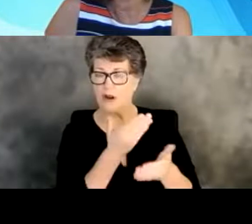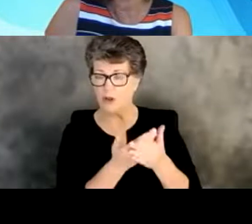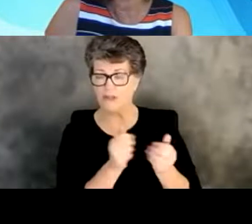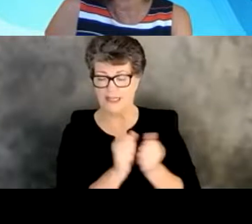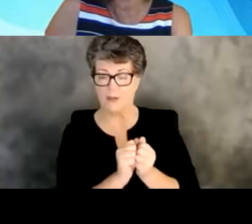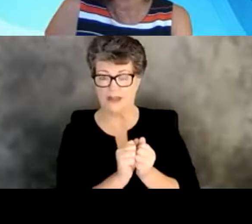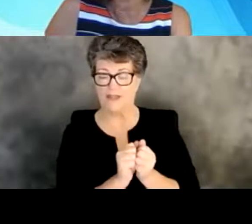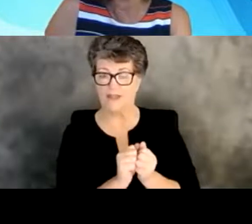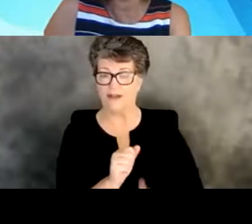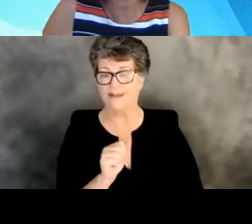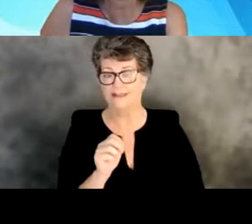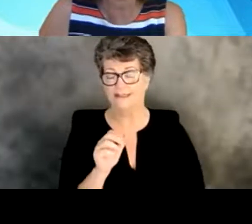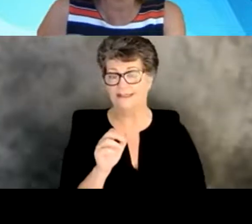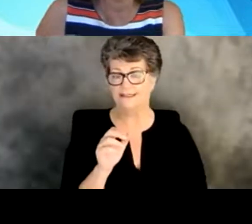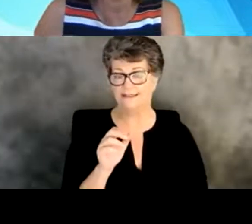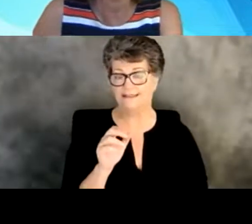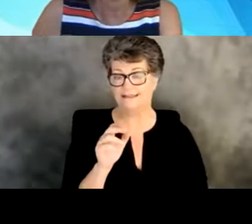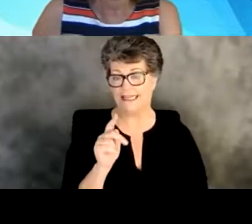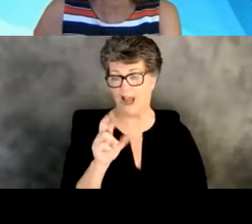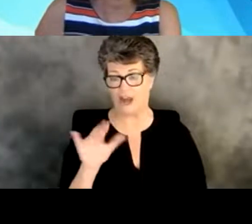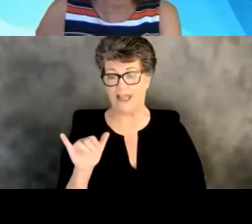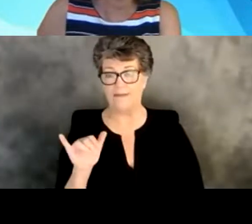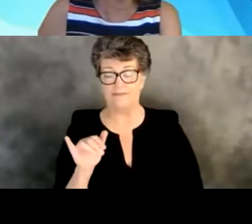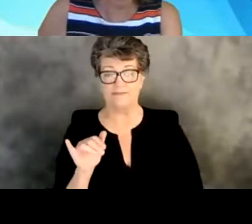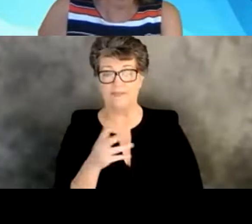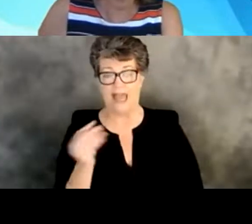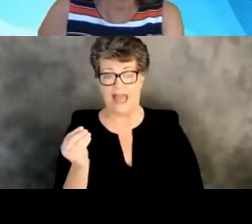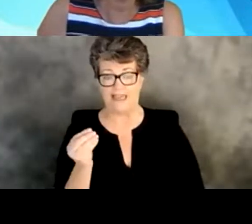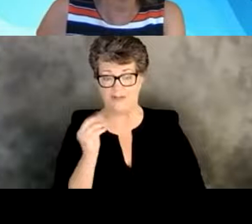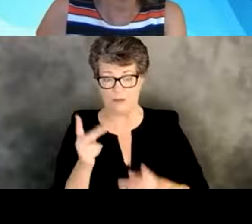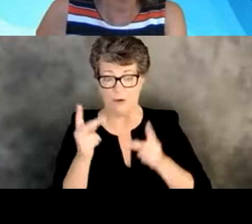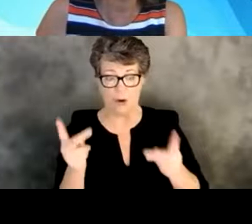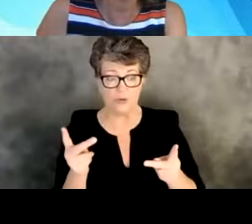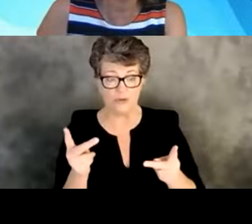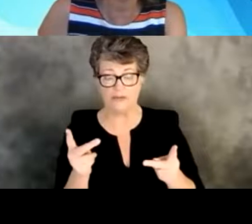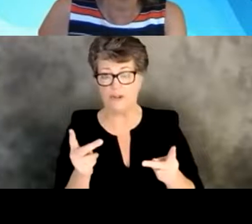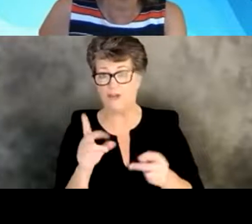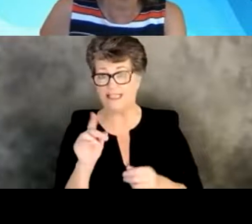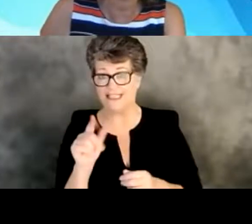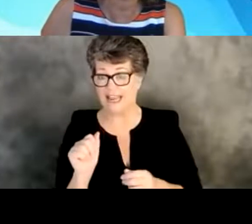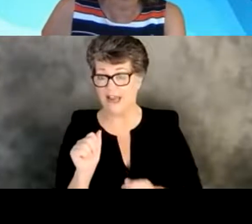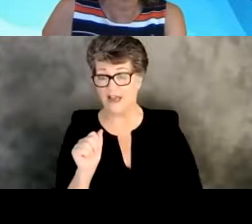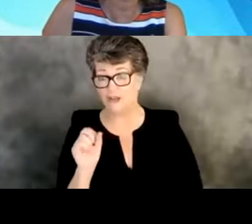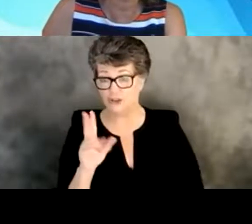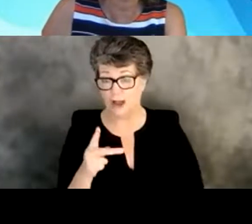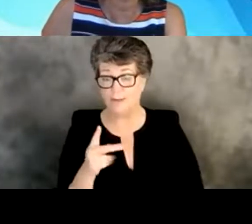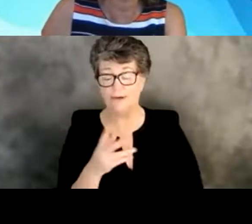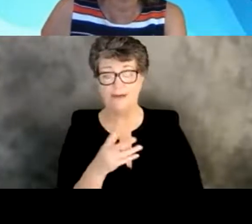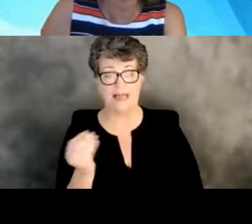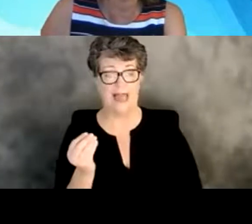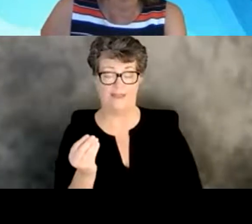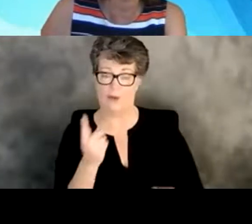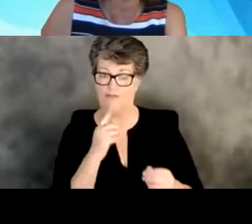to kind of strengthen that, even as the state budget has proposed the creation of a policy and data shop at the Department of Aging, which we're very pleased to